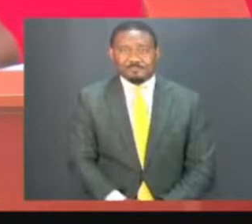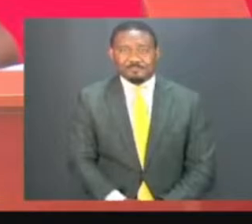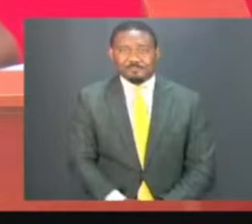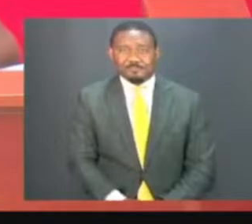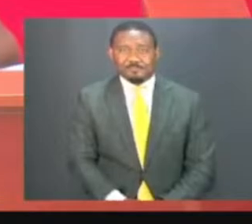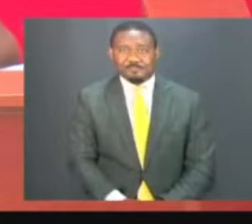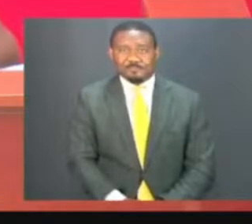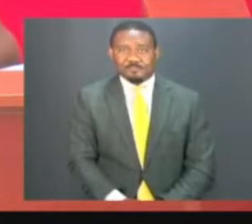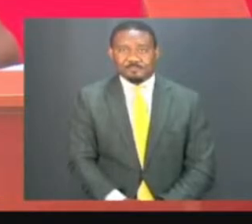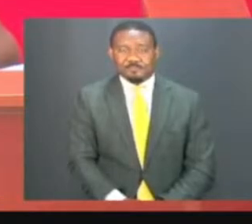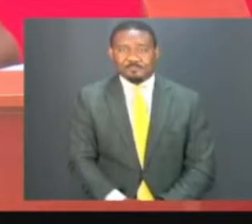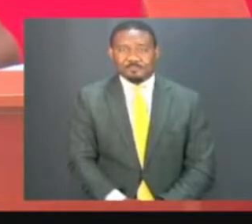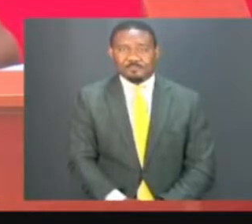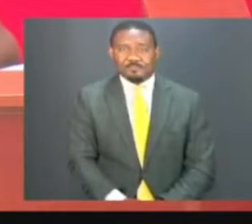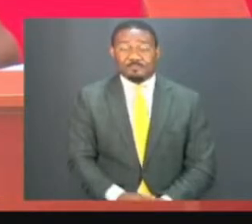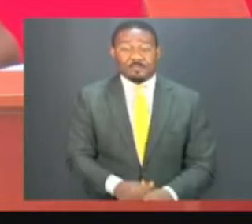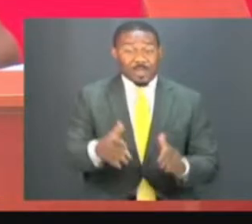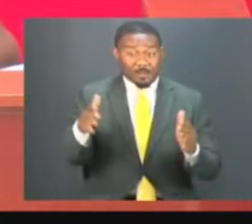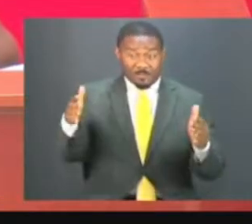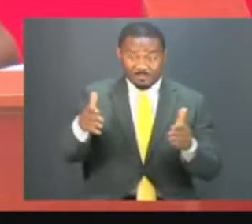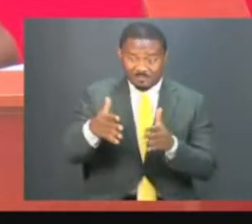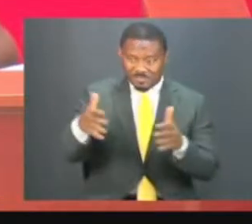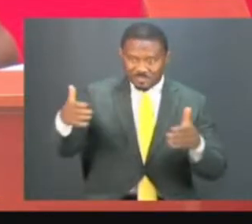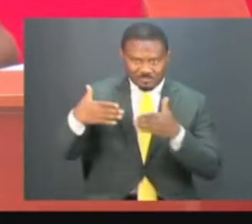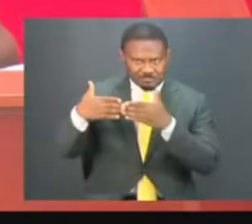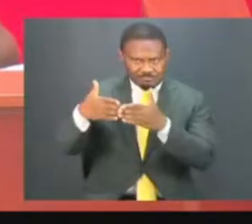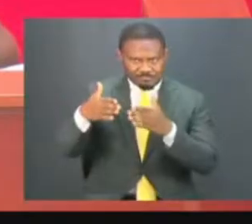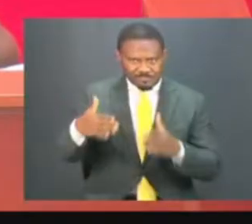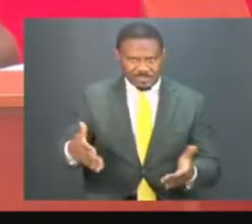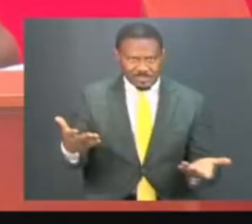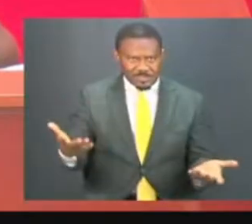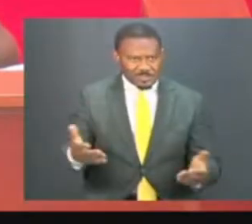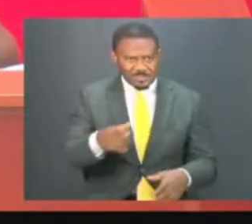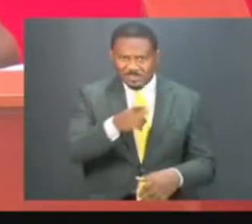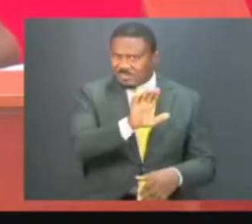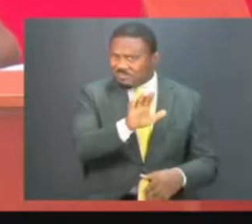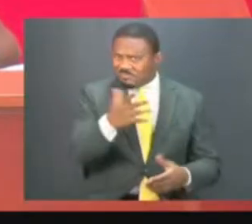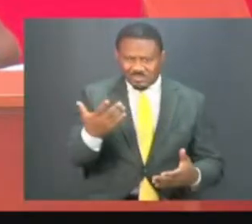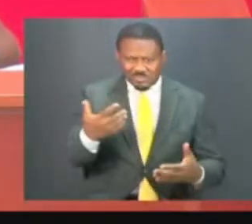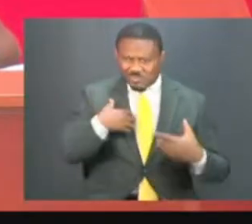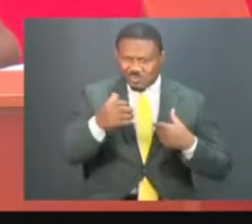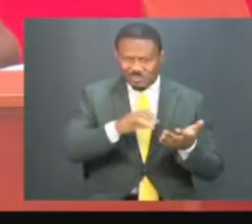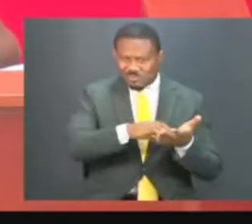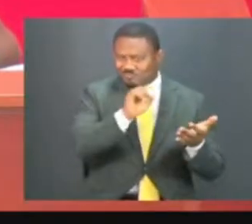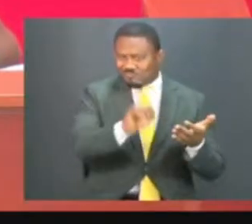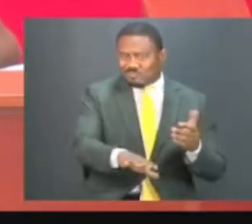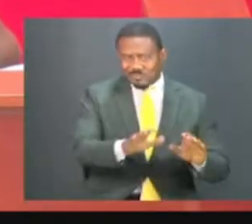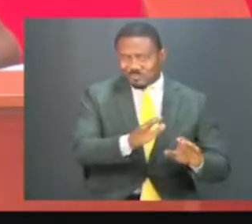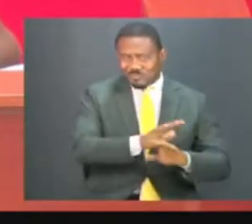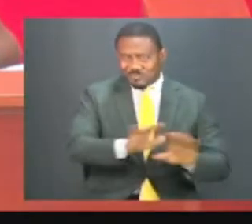application withdrawn, or the application is struck out as withdrawn.